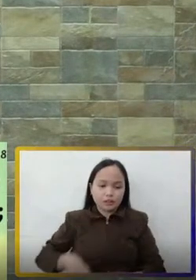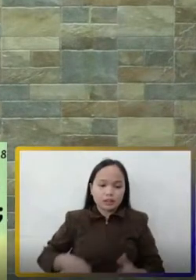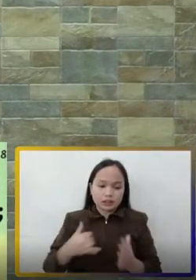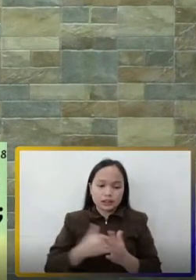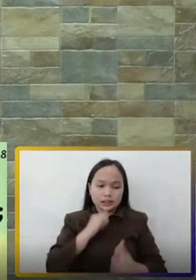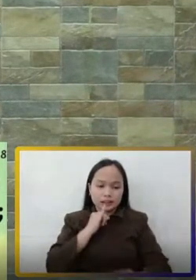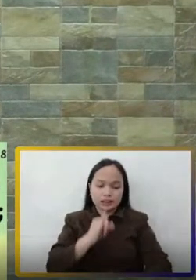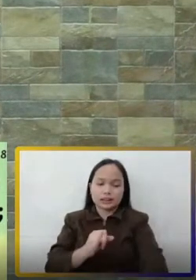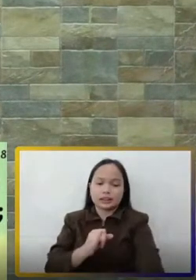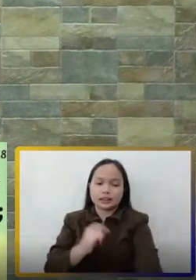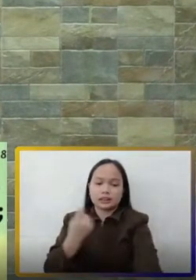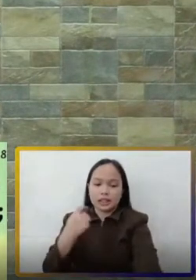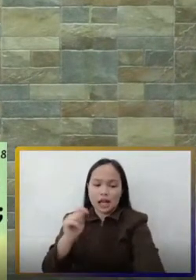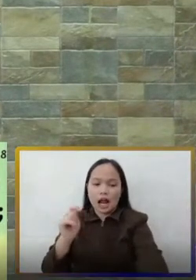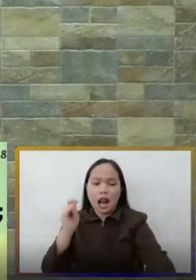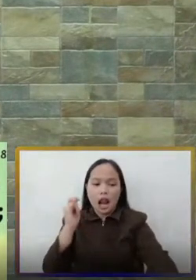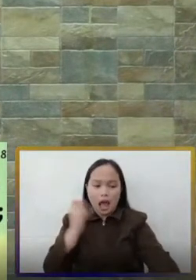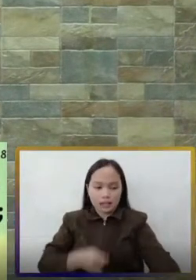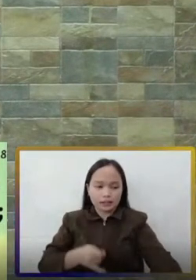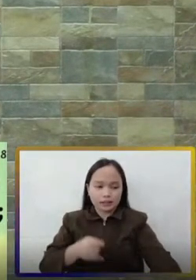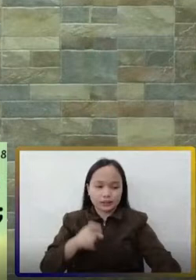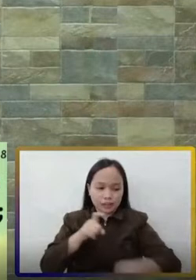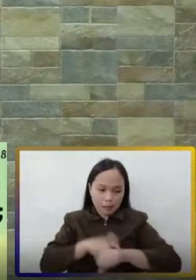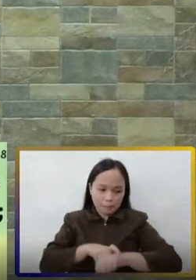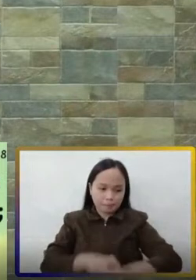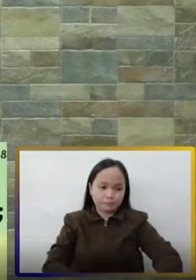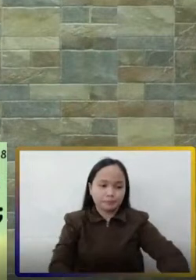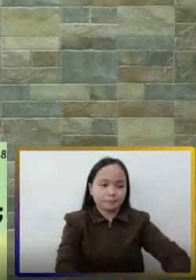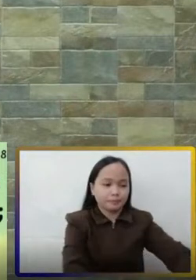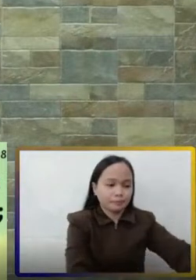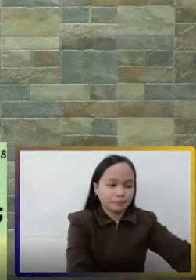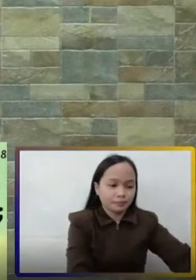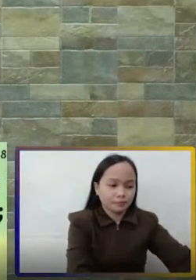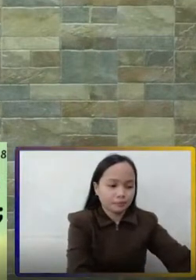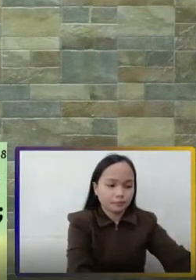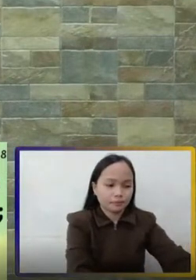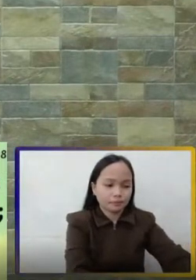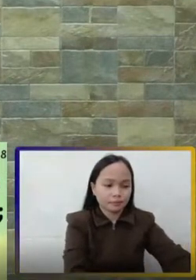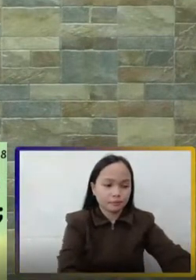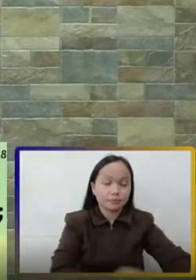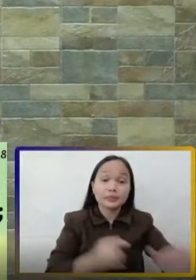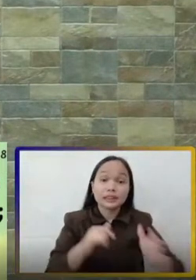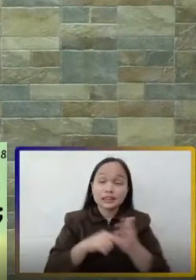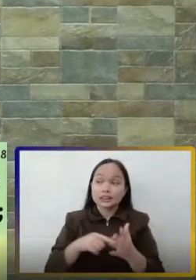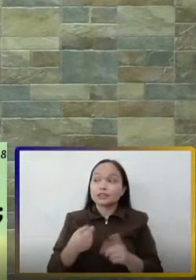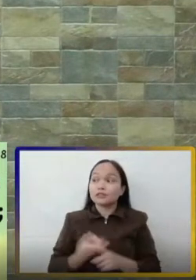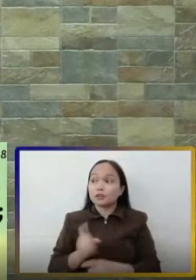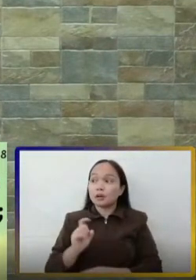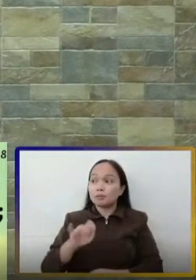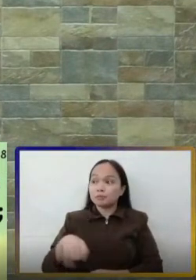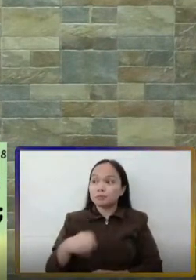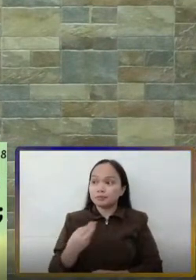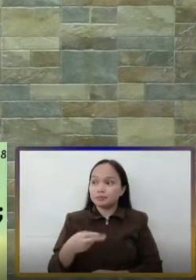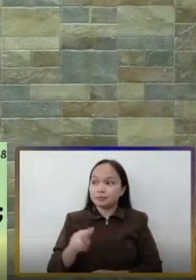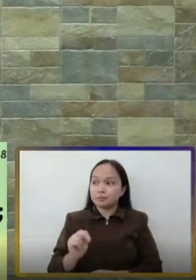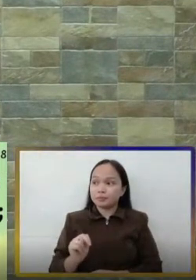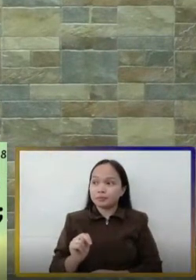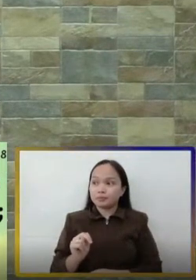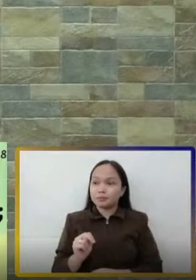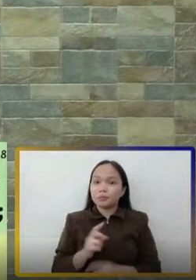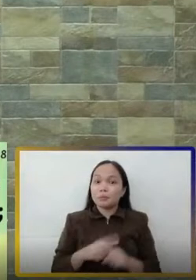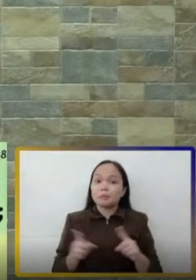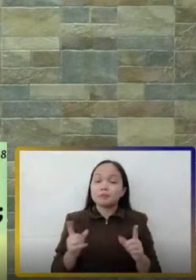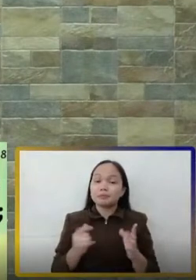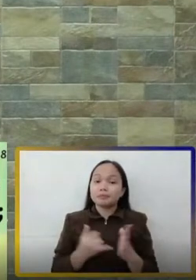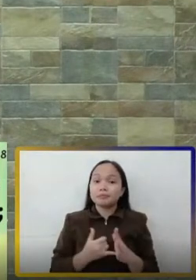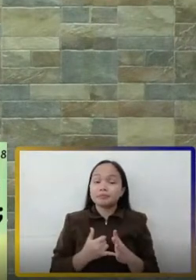is the last time. In other words, just like the Apostle Paul, this from the word of John, but even the Apostle Paul believed